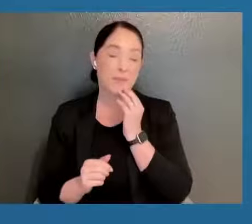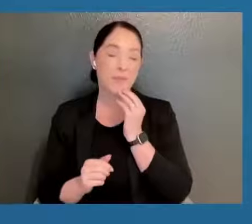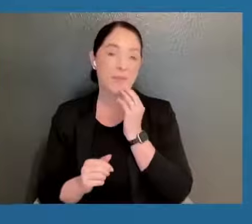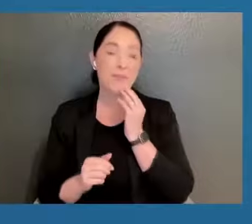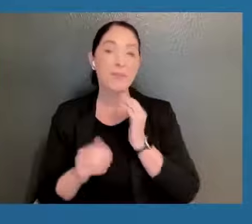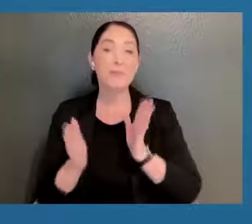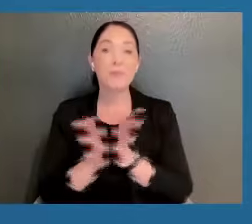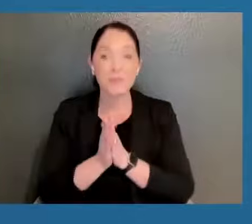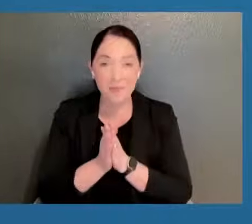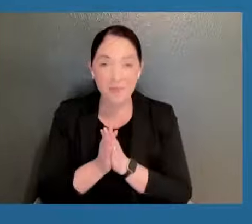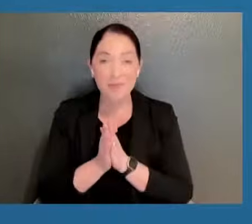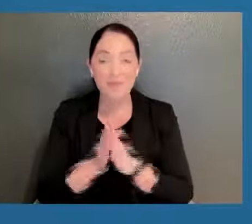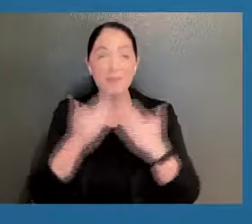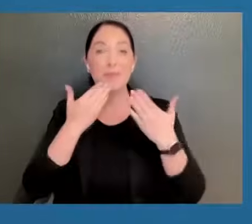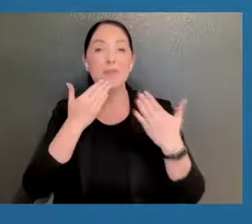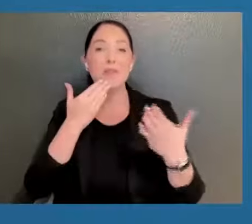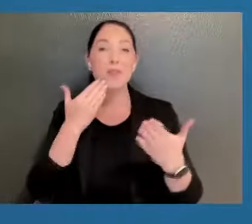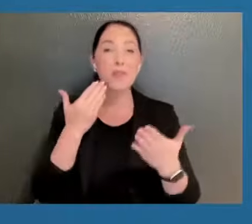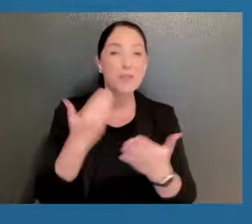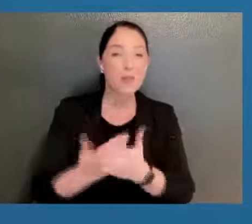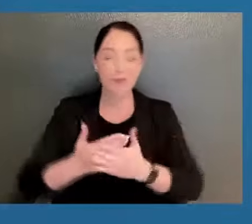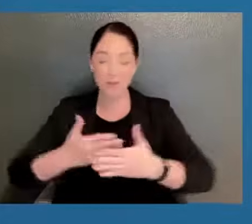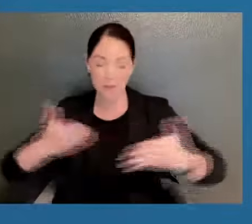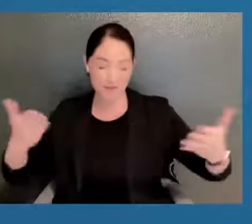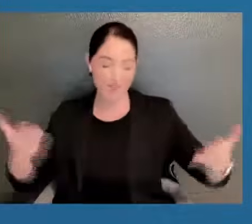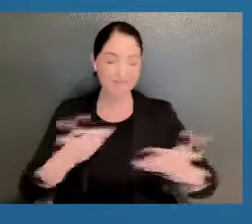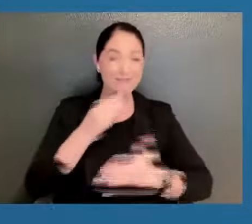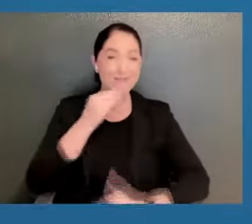So good to be home again.